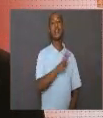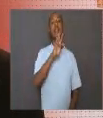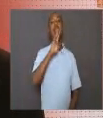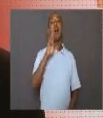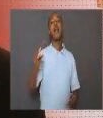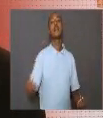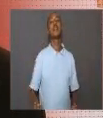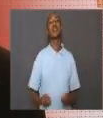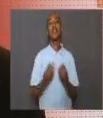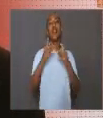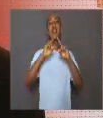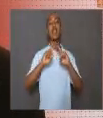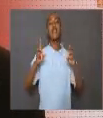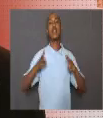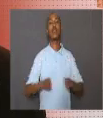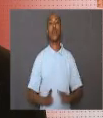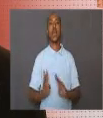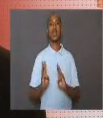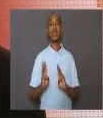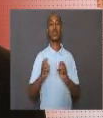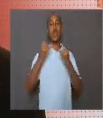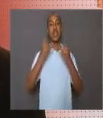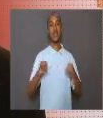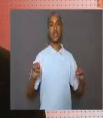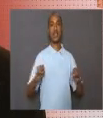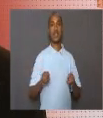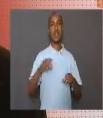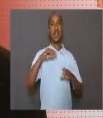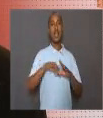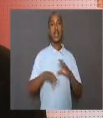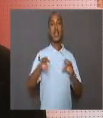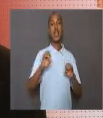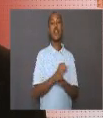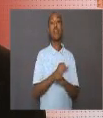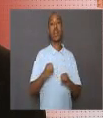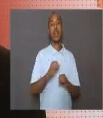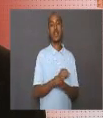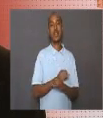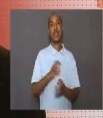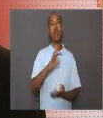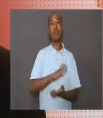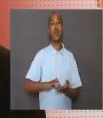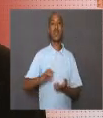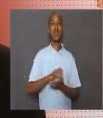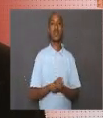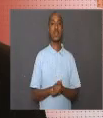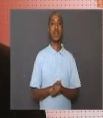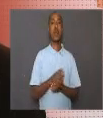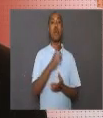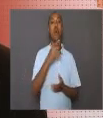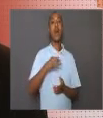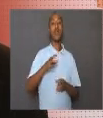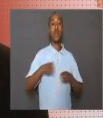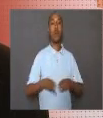are several different ways of classifying inorganic compounds. One of